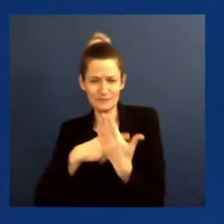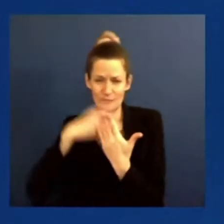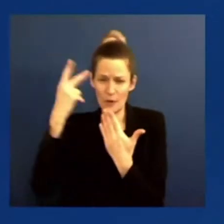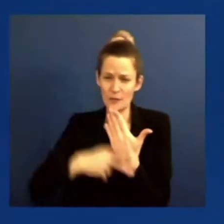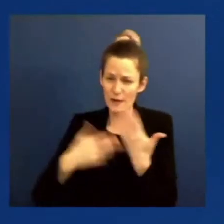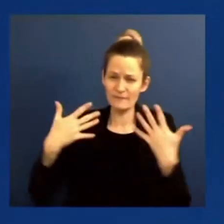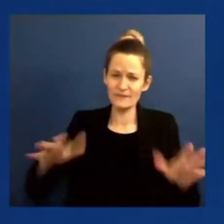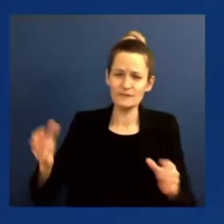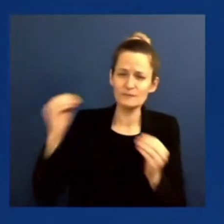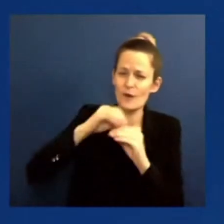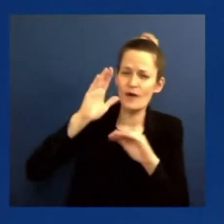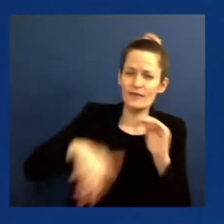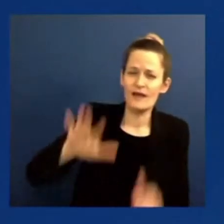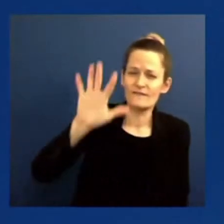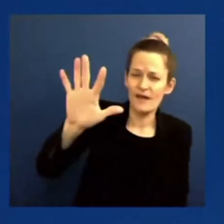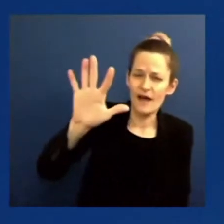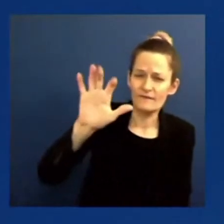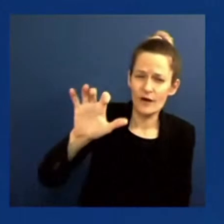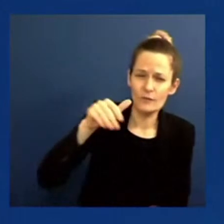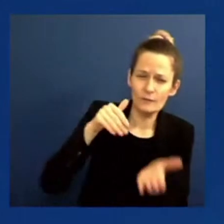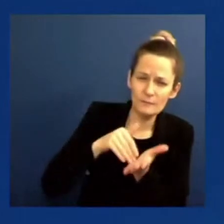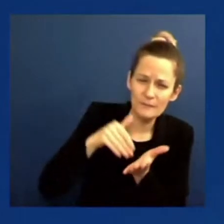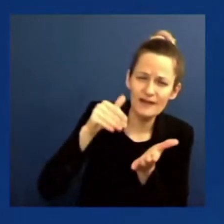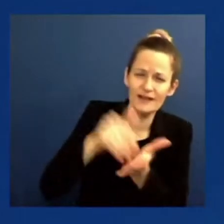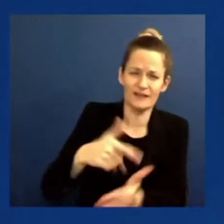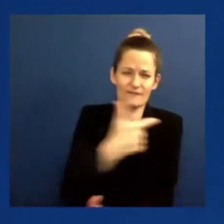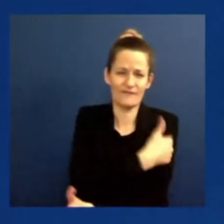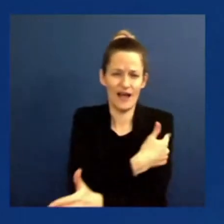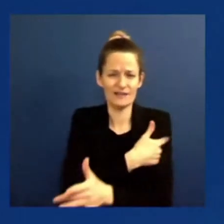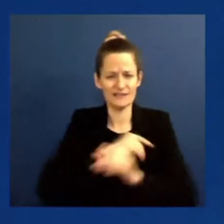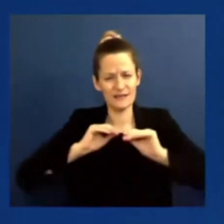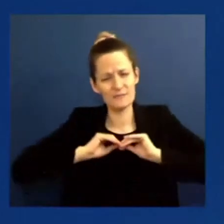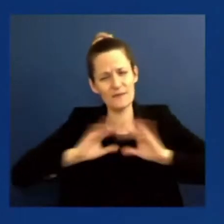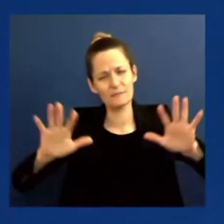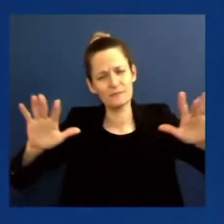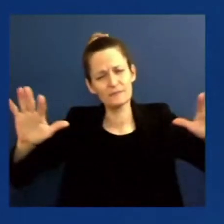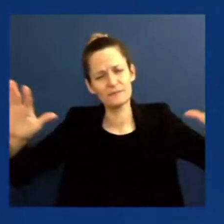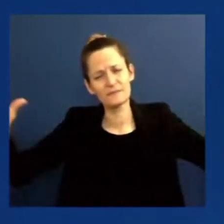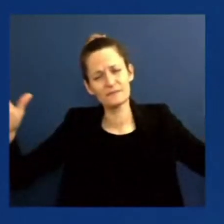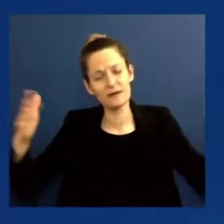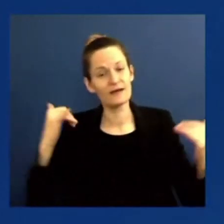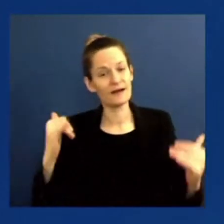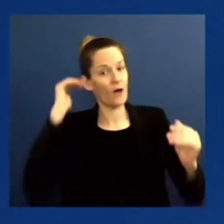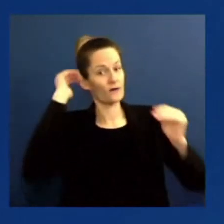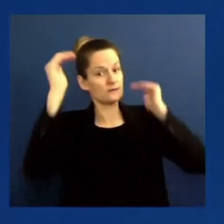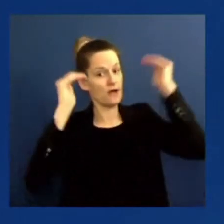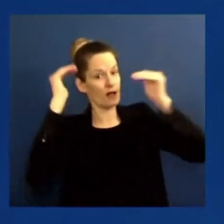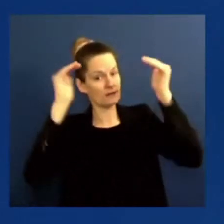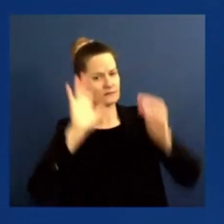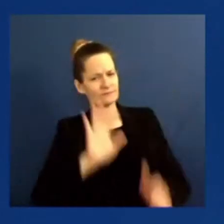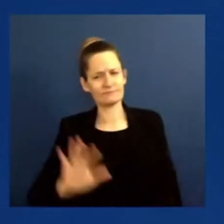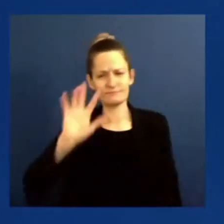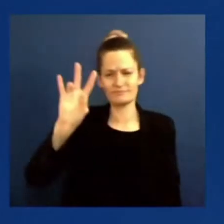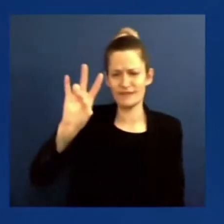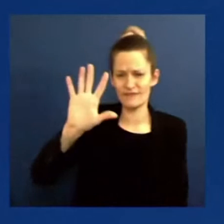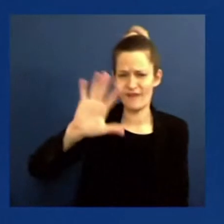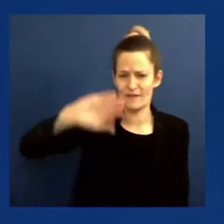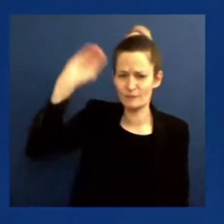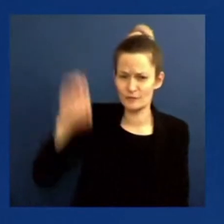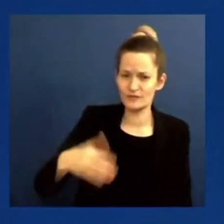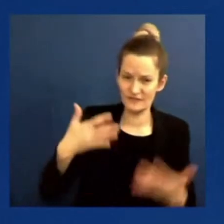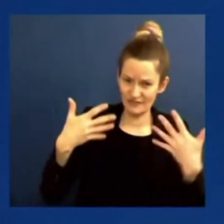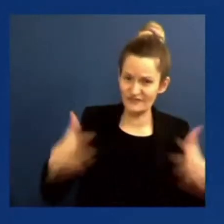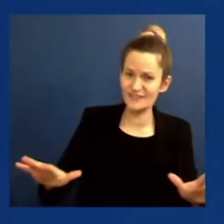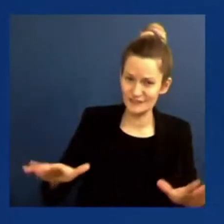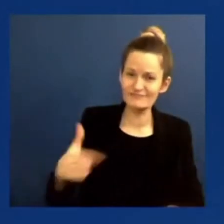arms. Today, nearly 75% of adults are fully vaccinated. That's up from just 1% at